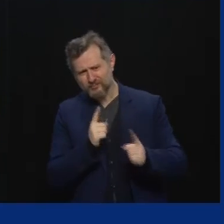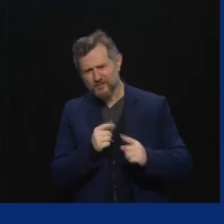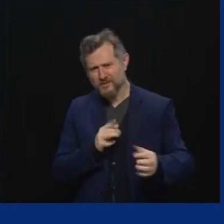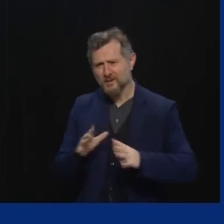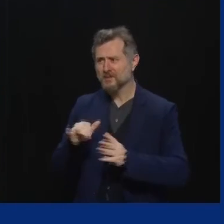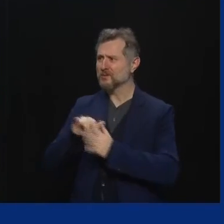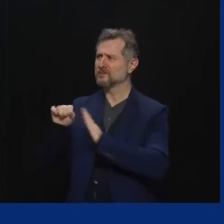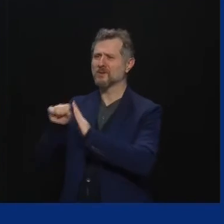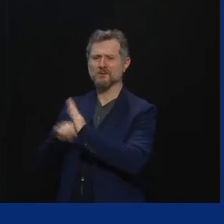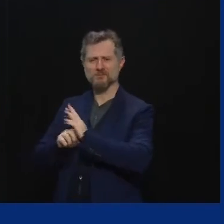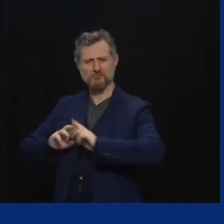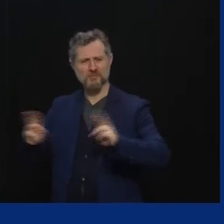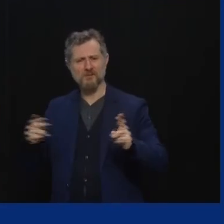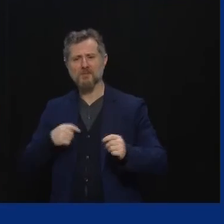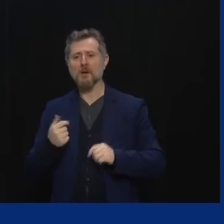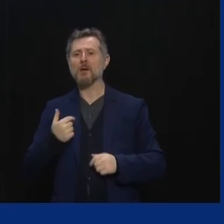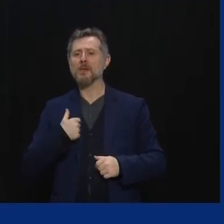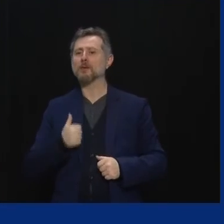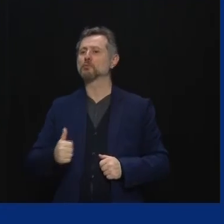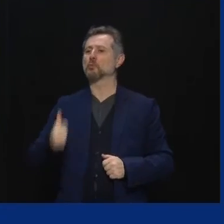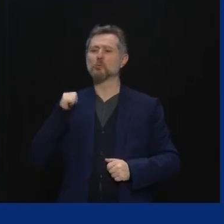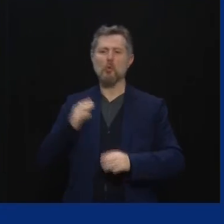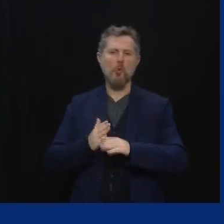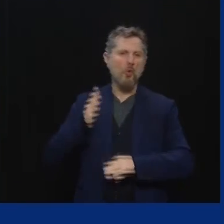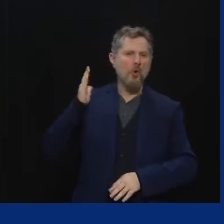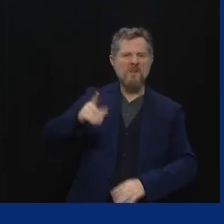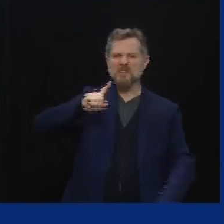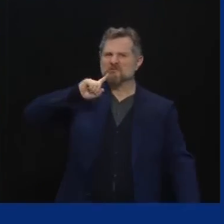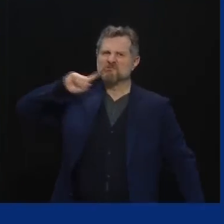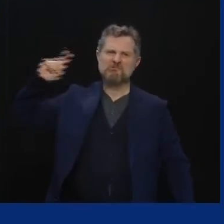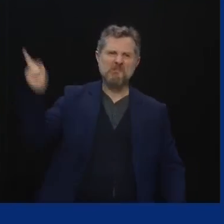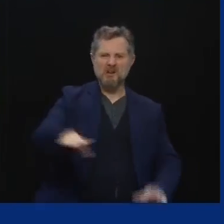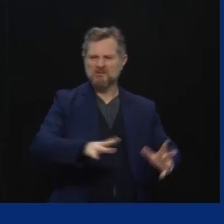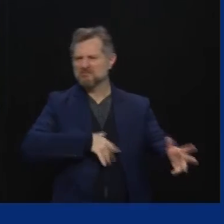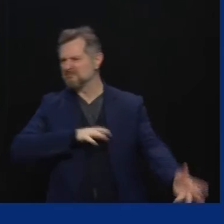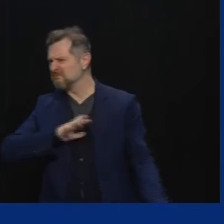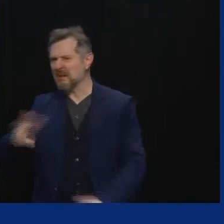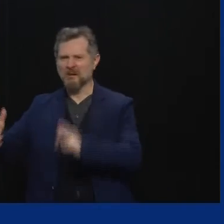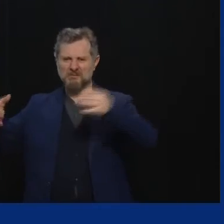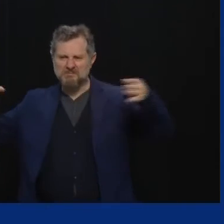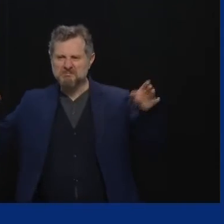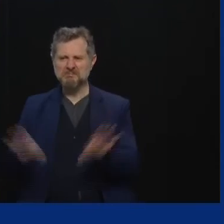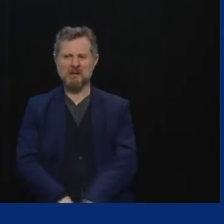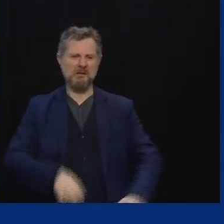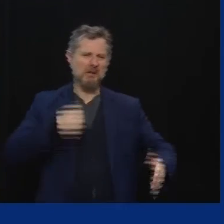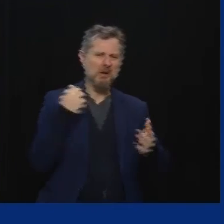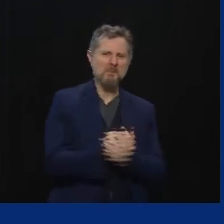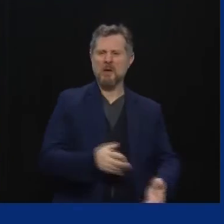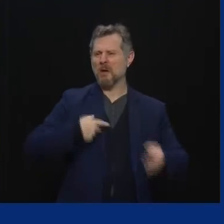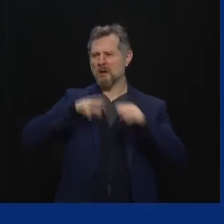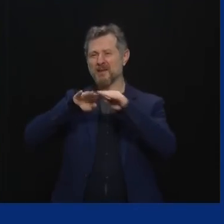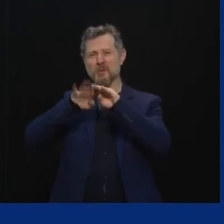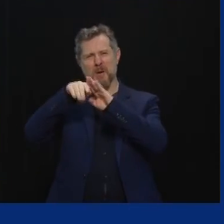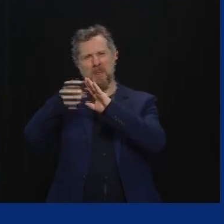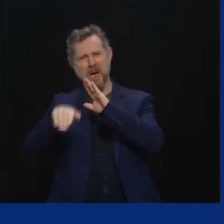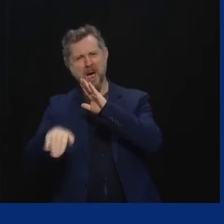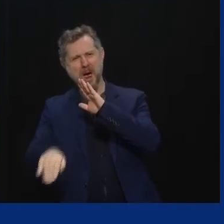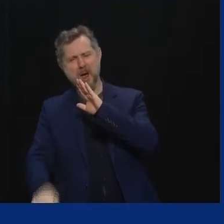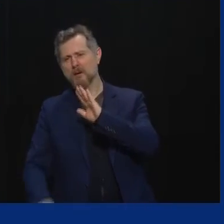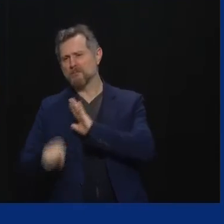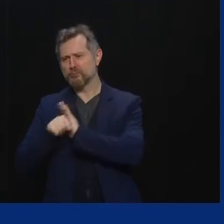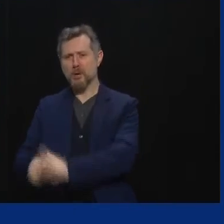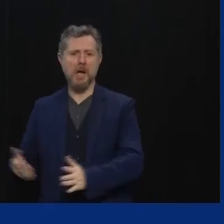I will not overreact and send this economy spiraling out of control once again because it's taken so long to get back where we